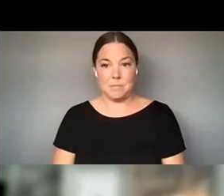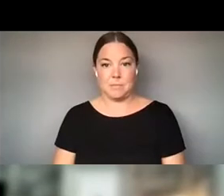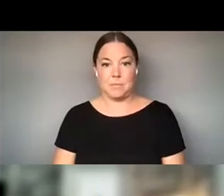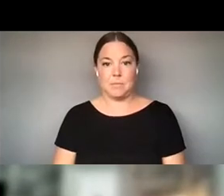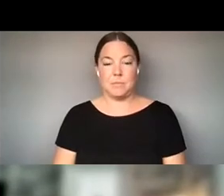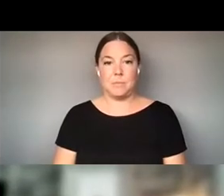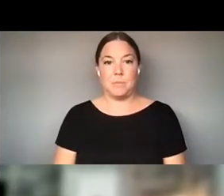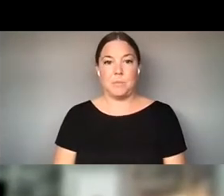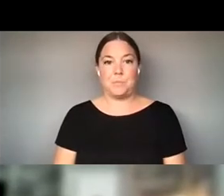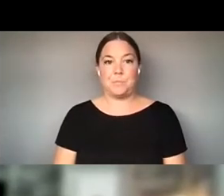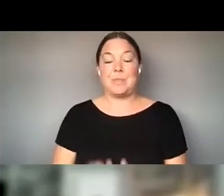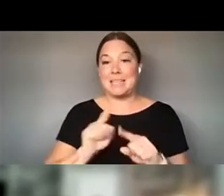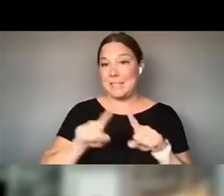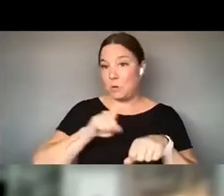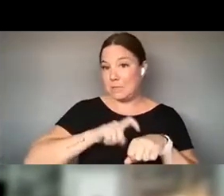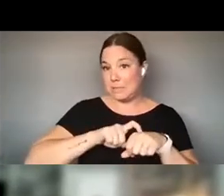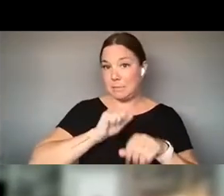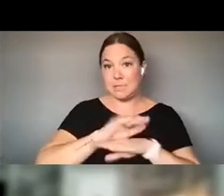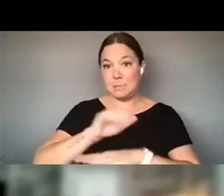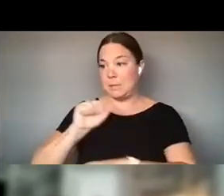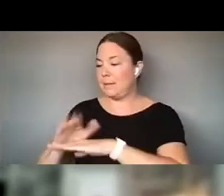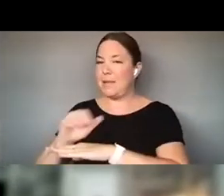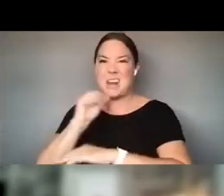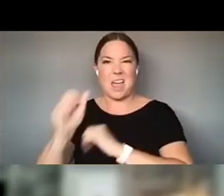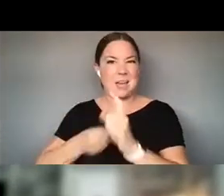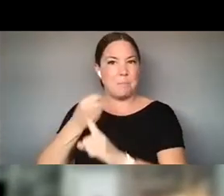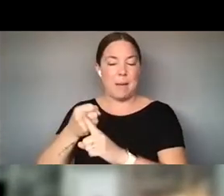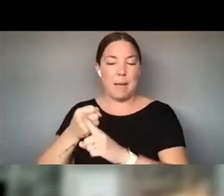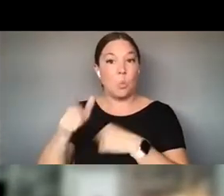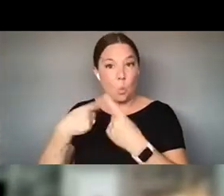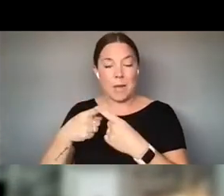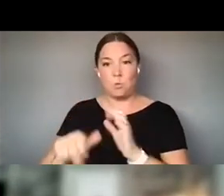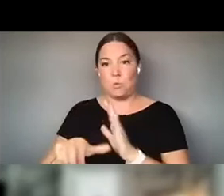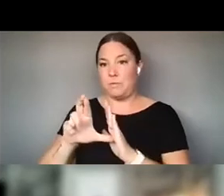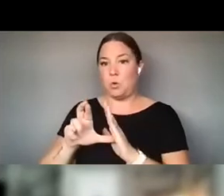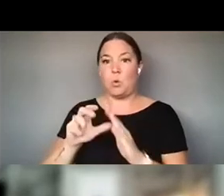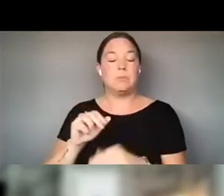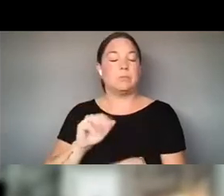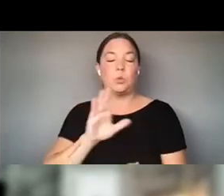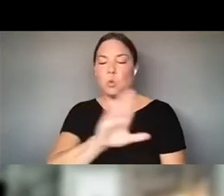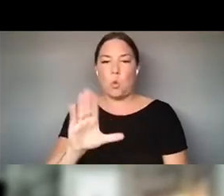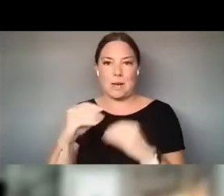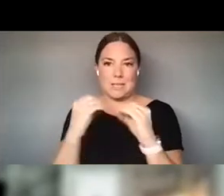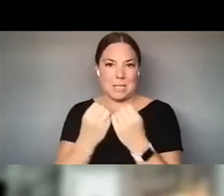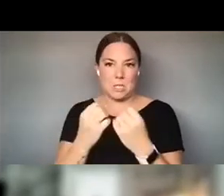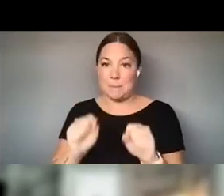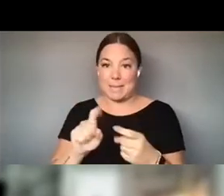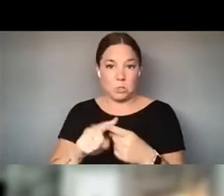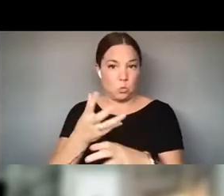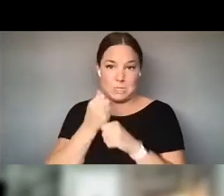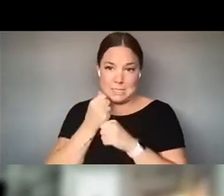submission windows will not affect the timing of grant review or your organization's ability to receive a grant.